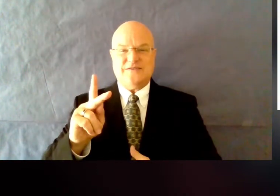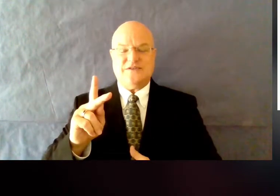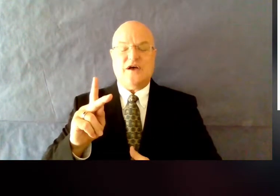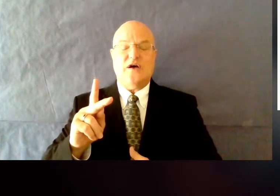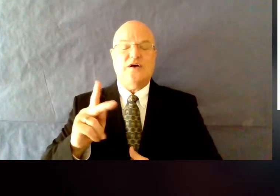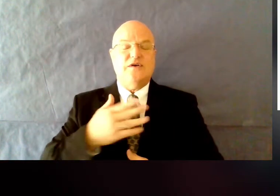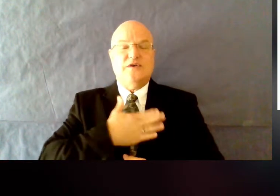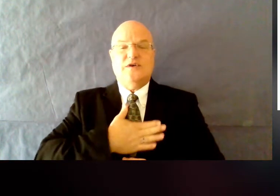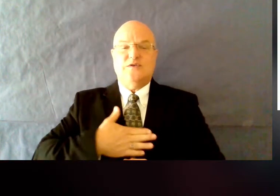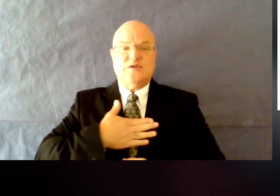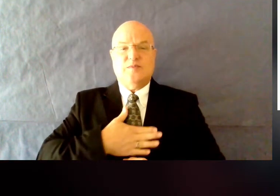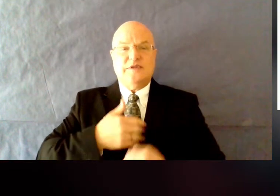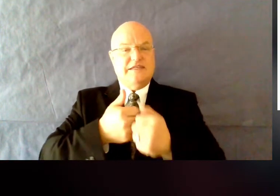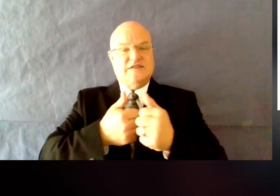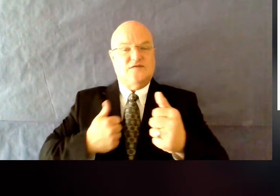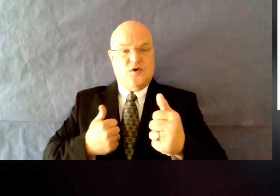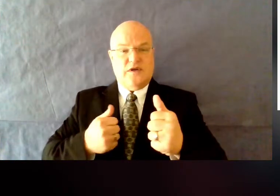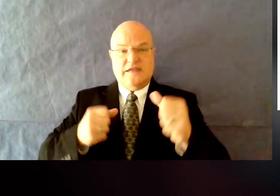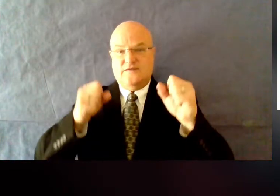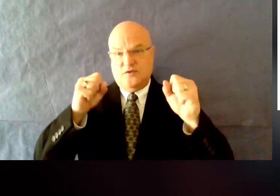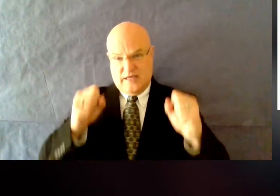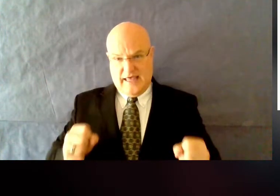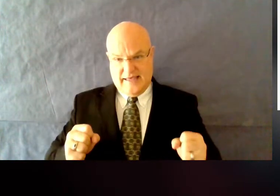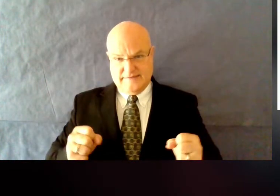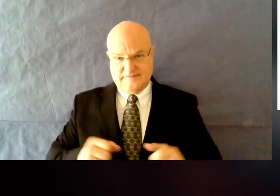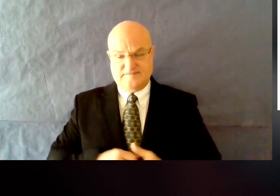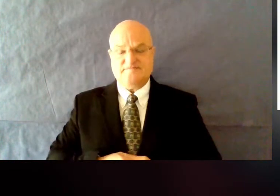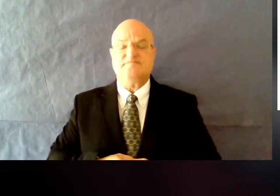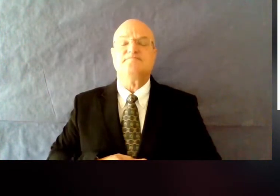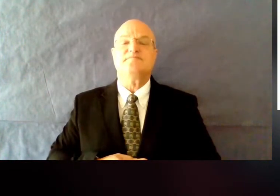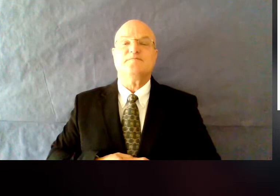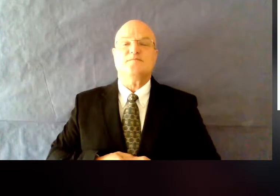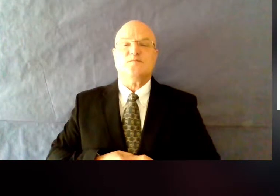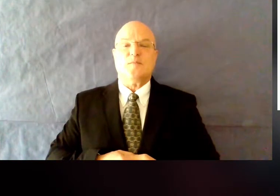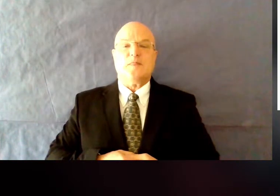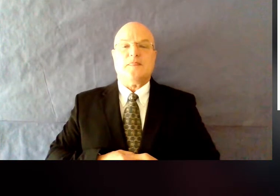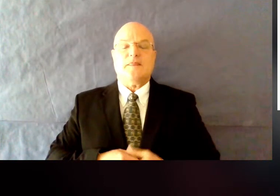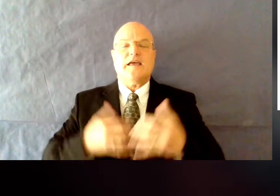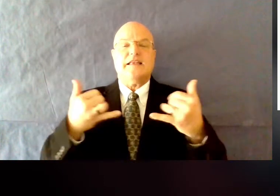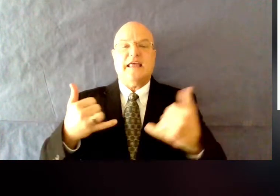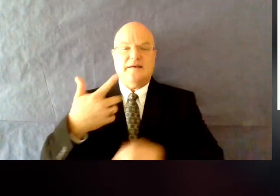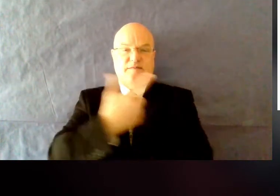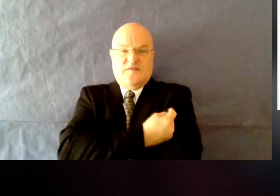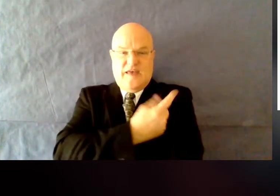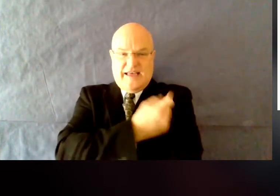avoid if possible. And then let's go to the vaccine report.